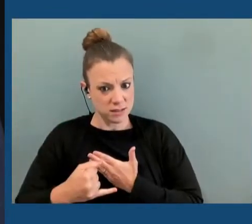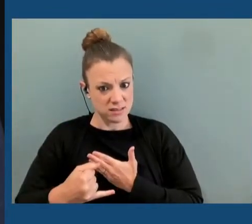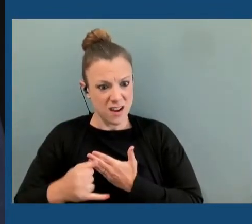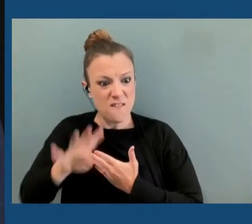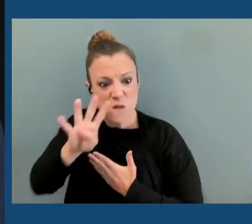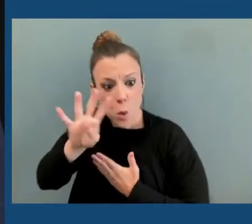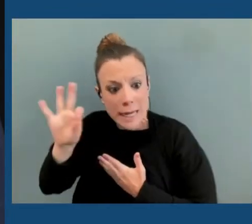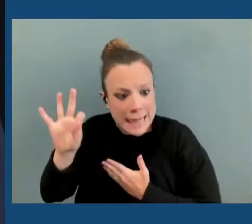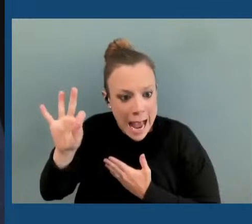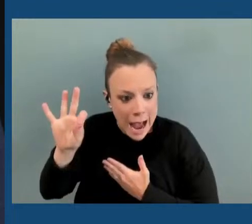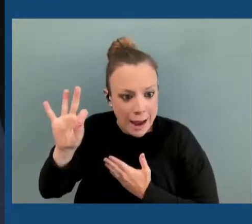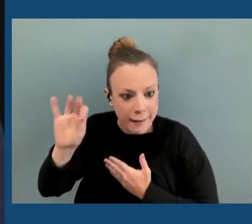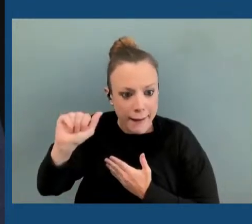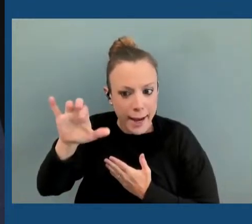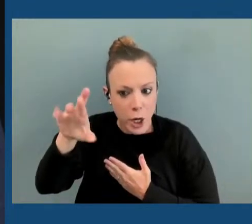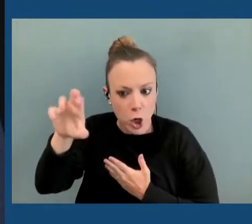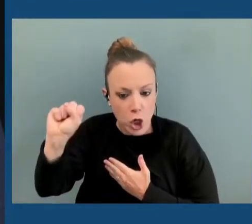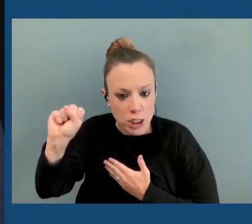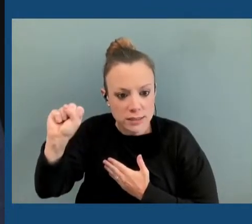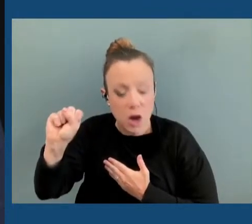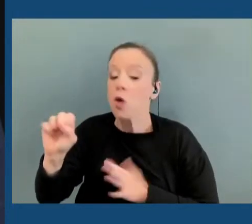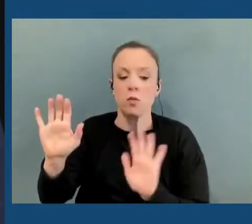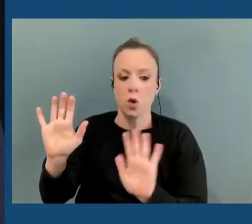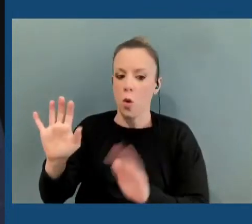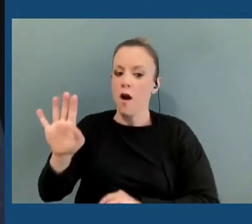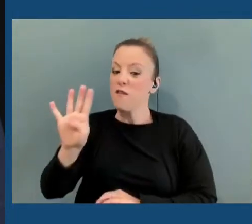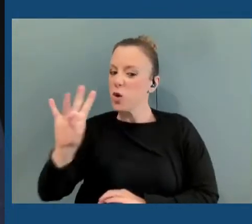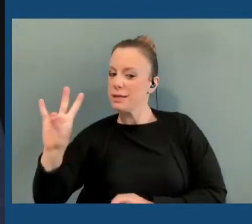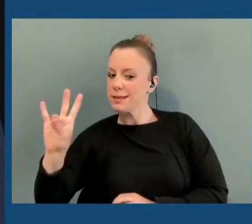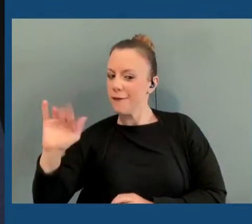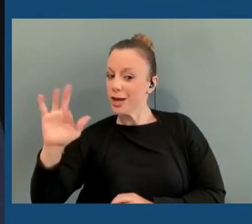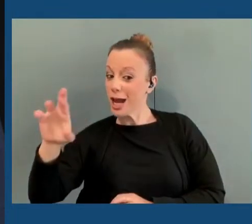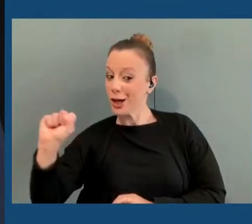acres? 47, here, I'll give you 2 more.